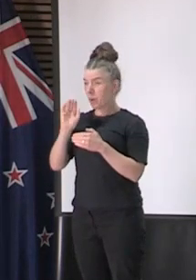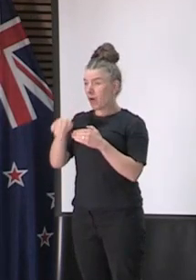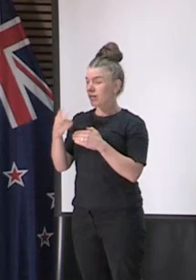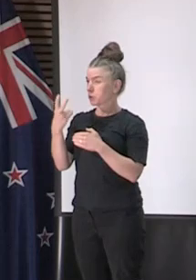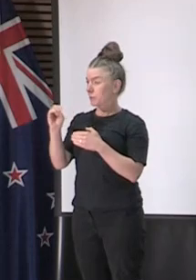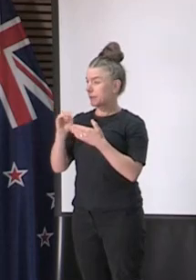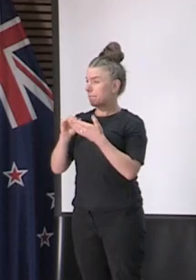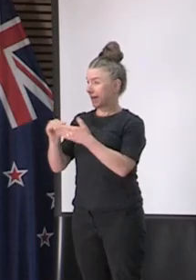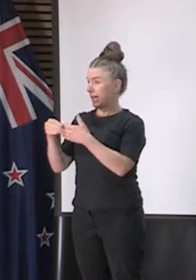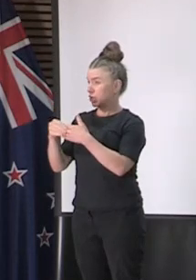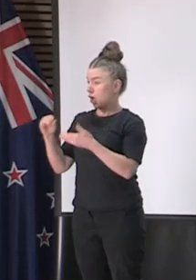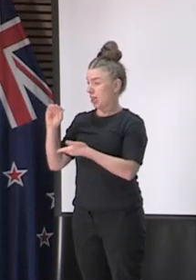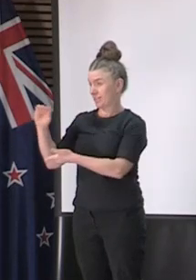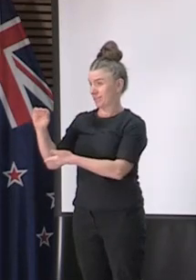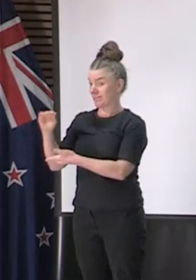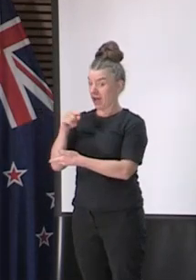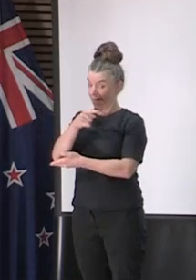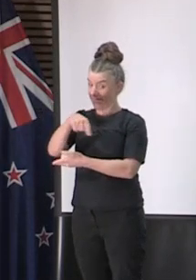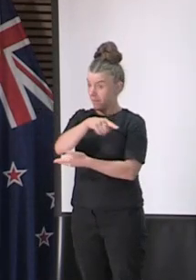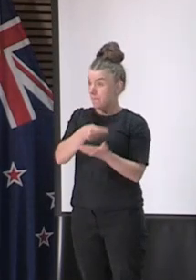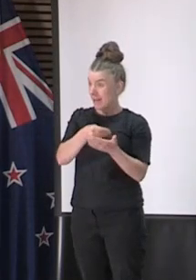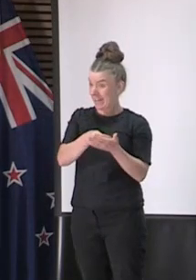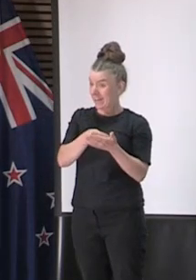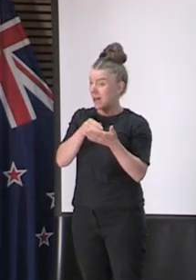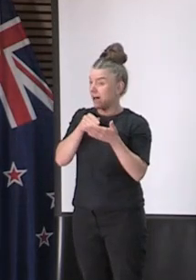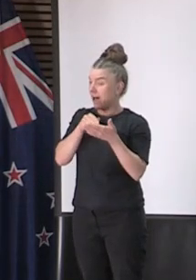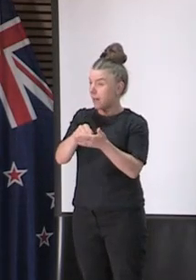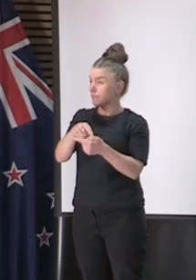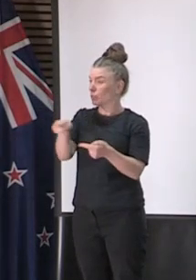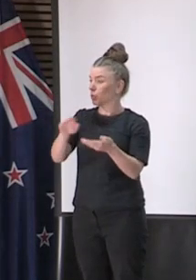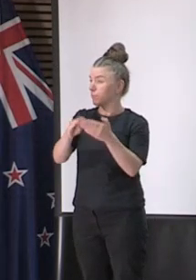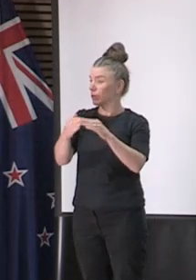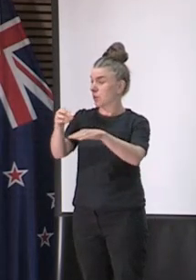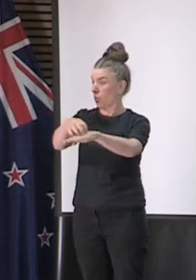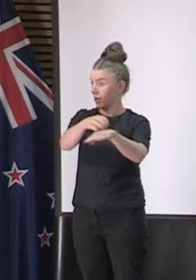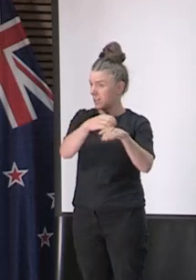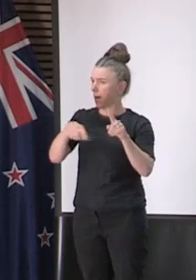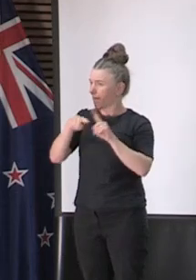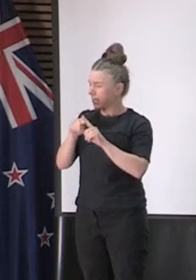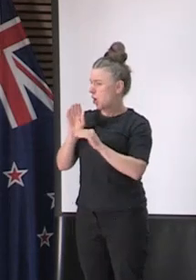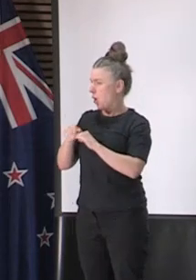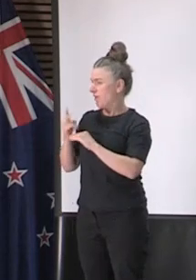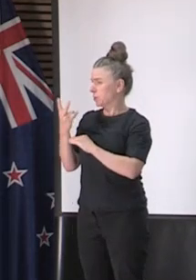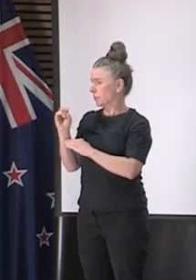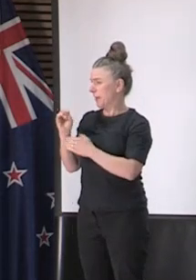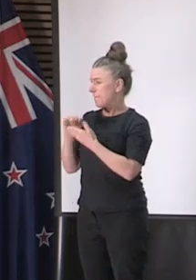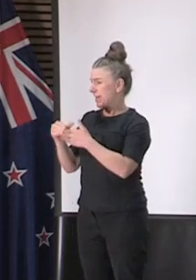on top of what already was available to those community organisations to beef up what they were able to do as quickly as possible. So not only